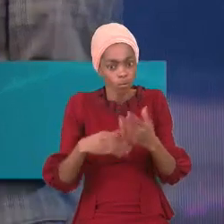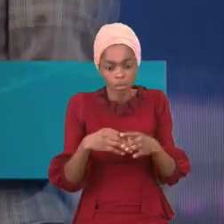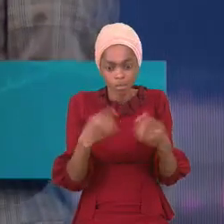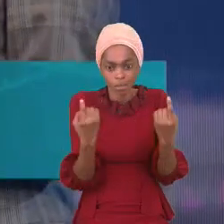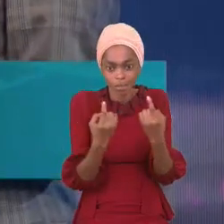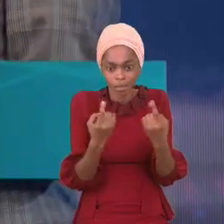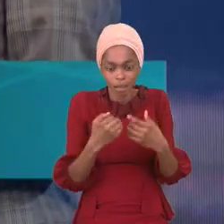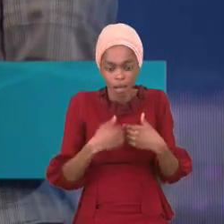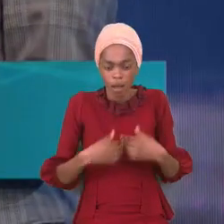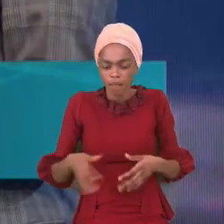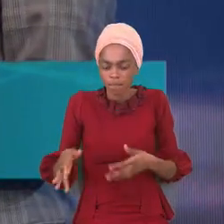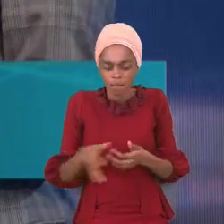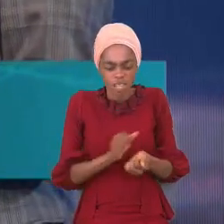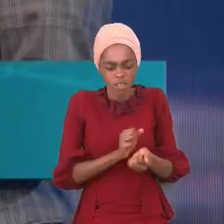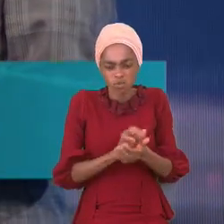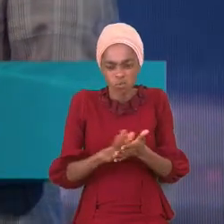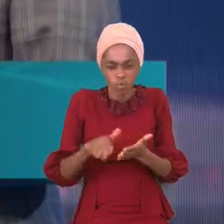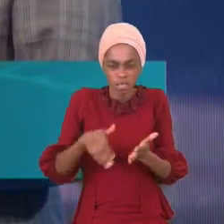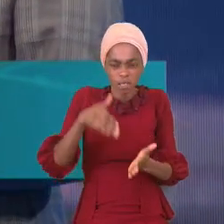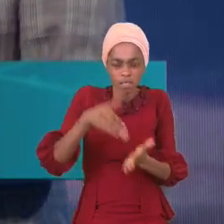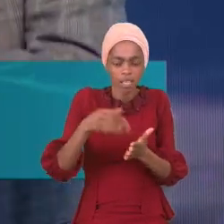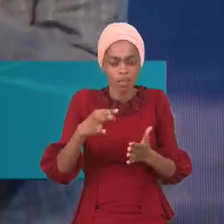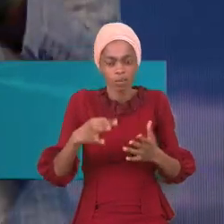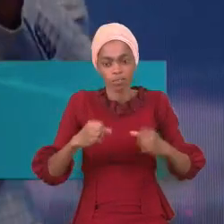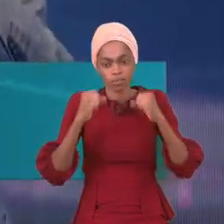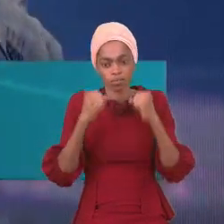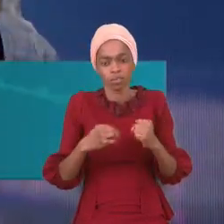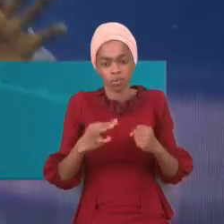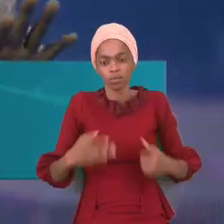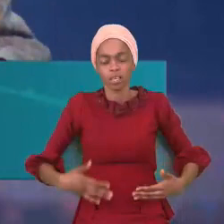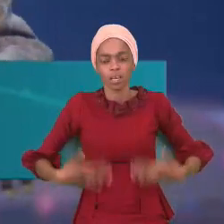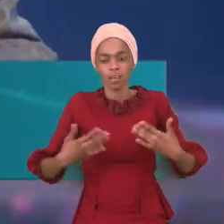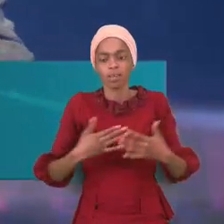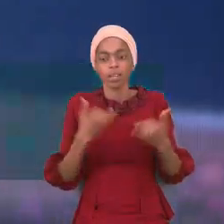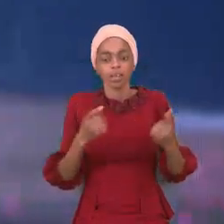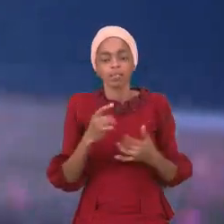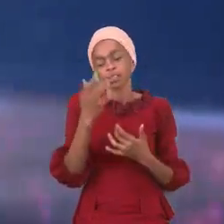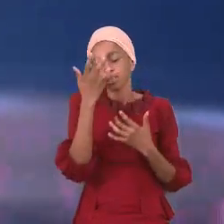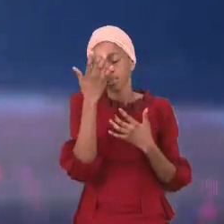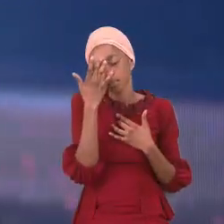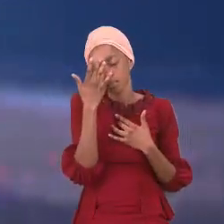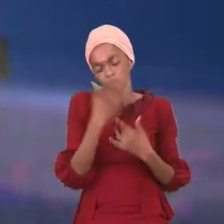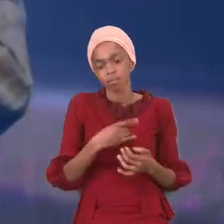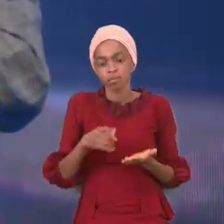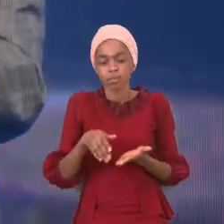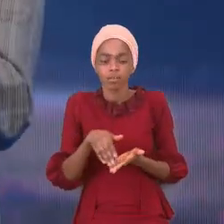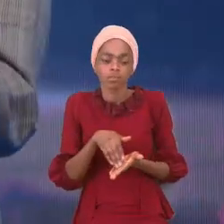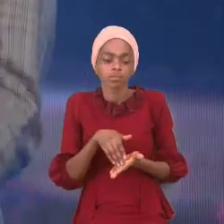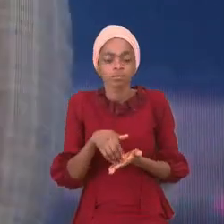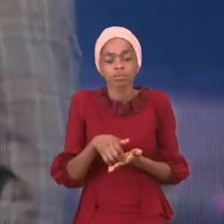very center of their strength, of their life. And now they're sick, and they're feeble,